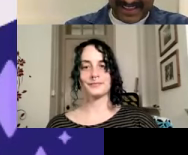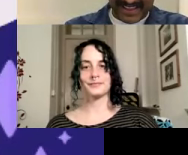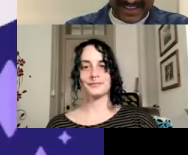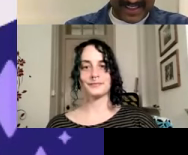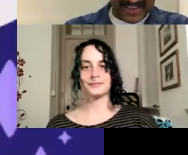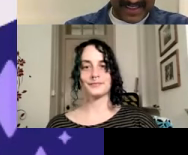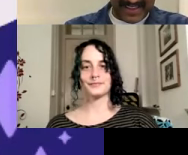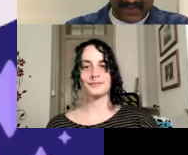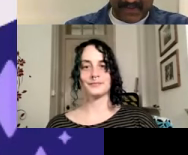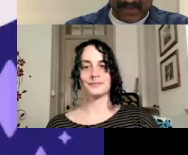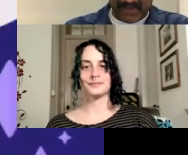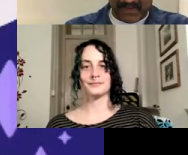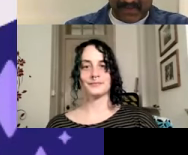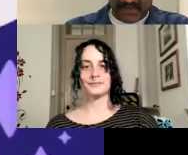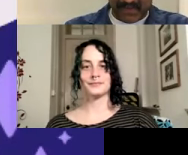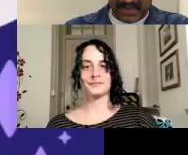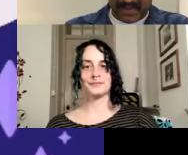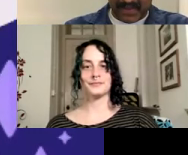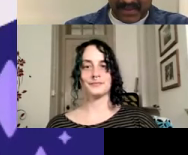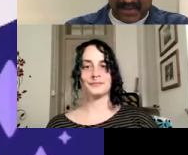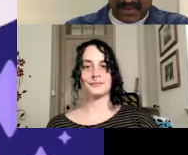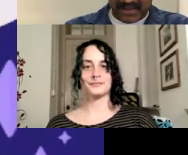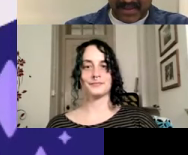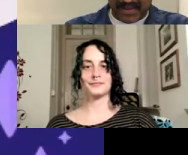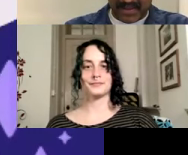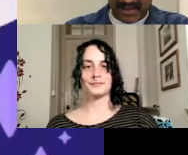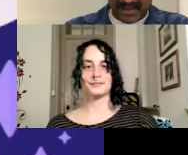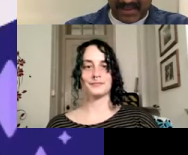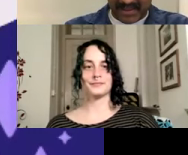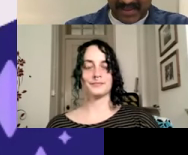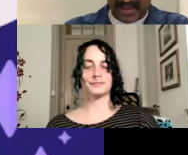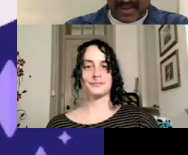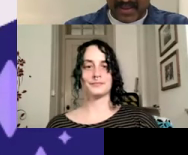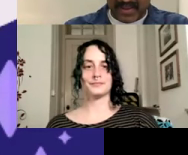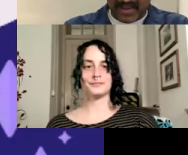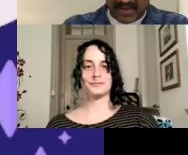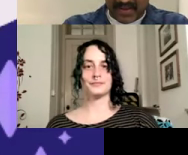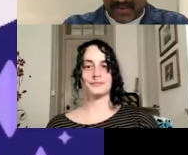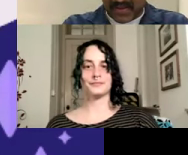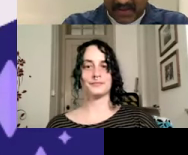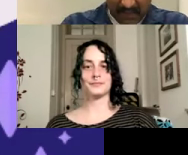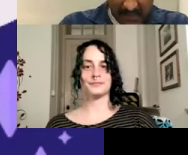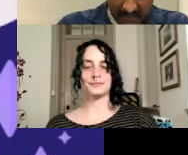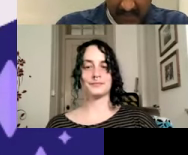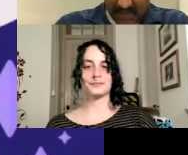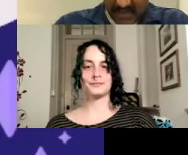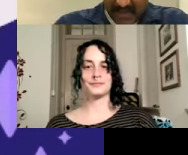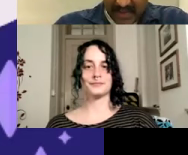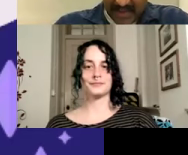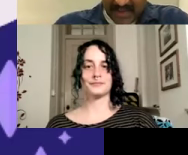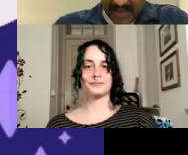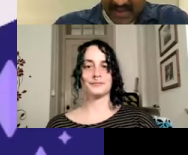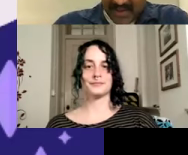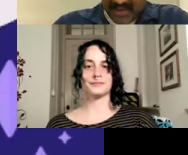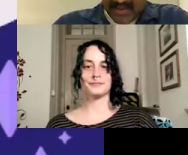that will befall you. And it didn't even touch on the mental health stuff. Maybe it did, but the most scary parts to me were like, you shouldn't drive tired, and